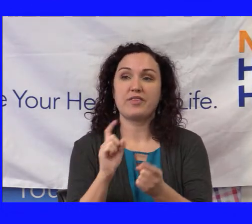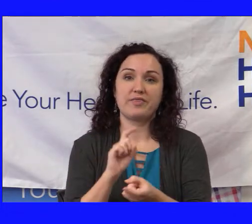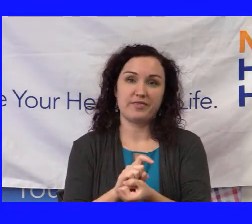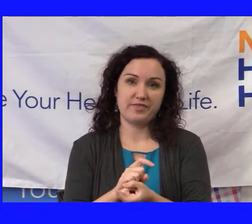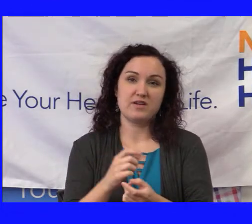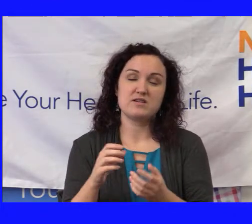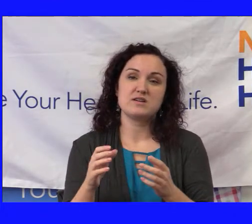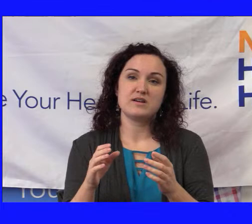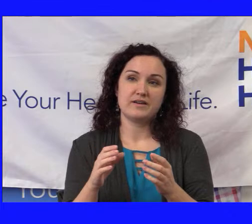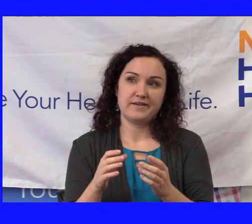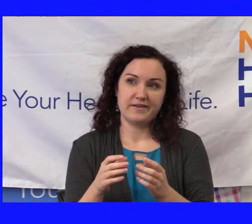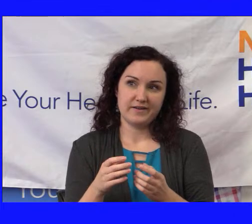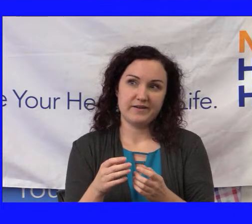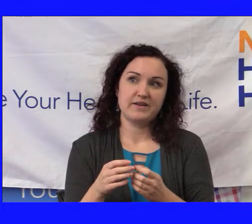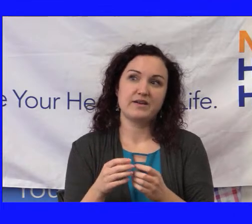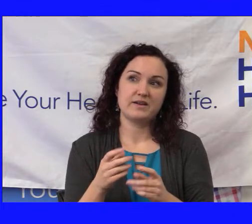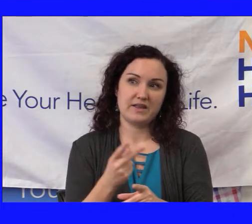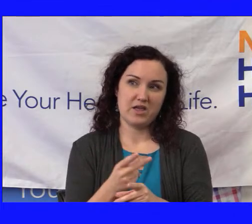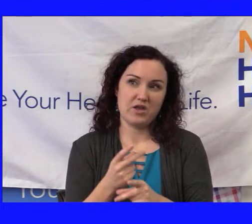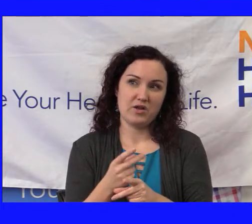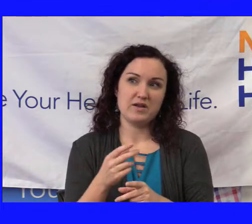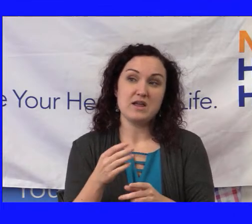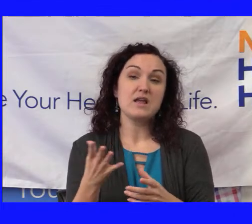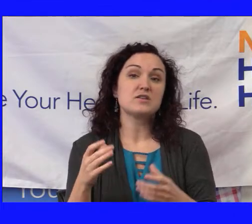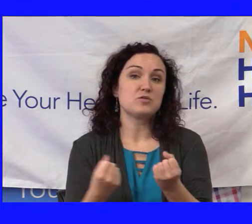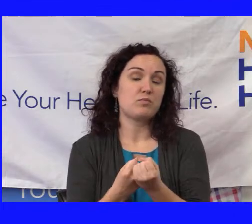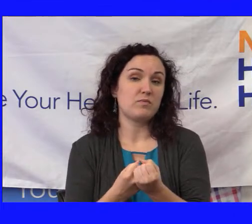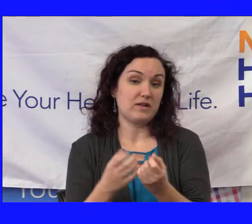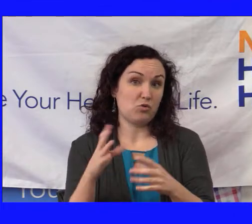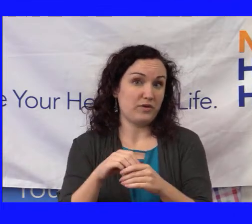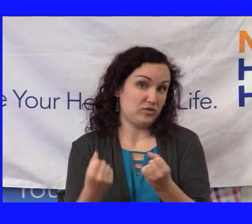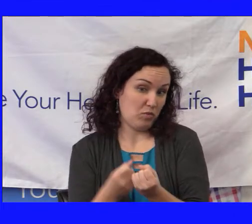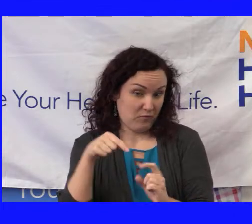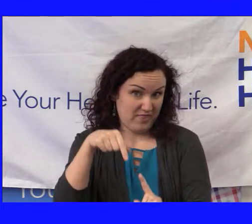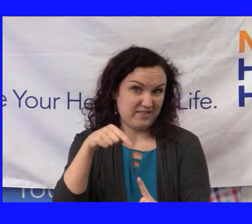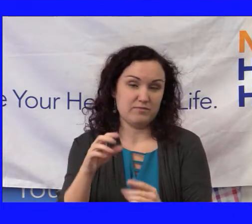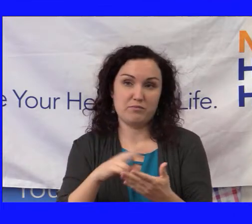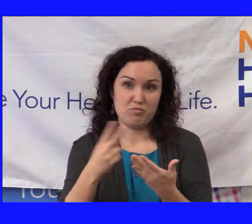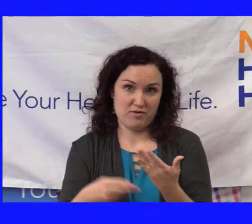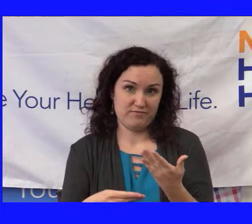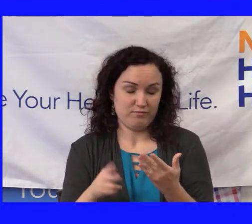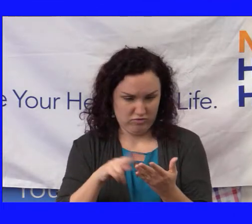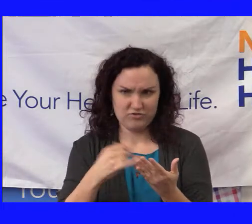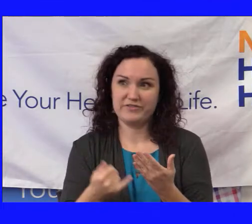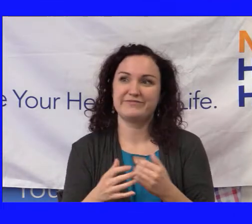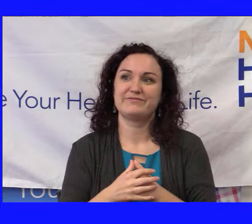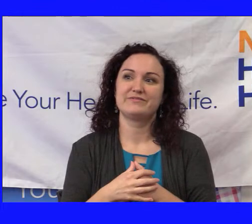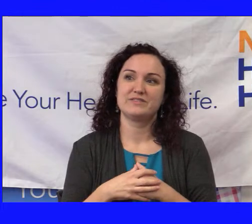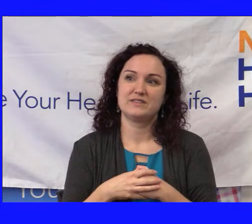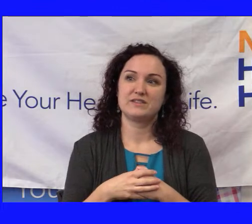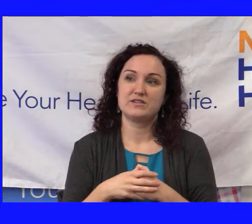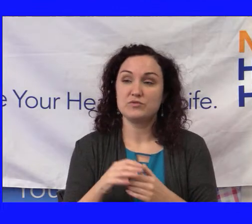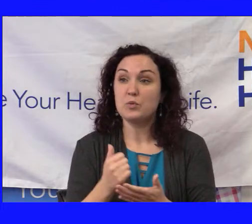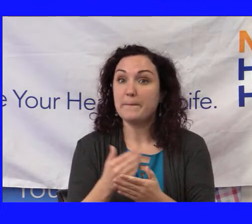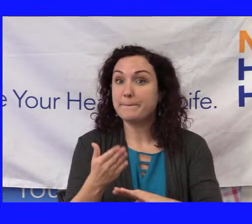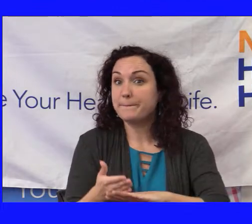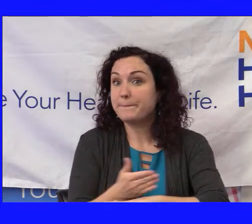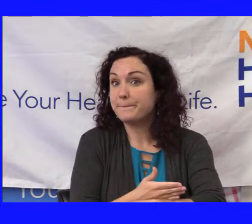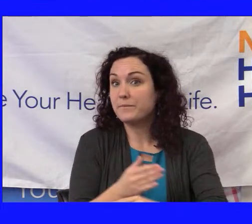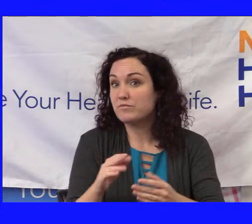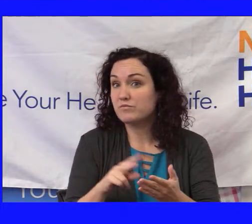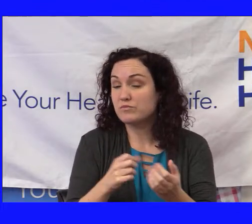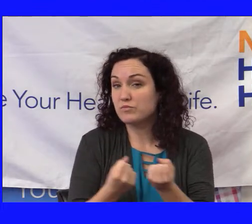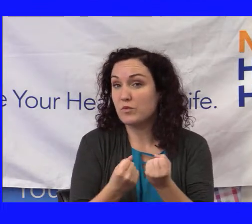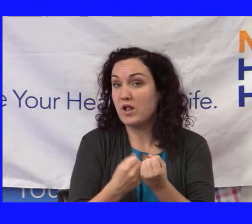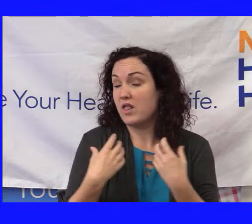dedicated support team for this project. And besides asking Change Healthcare to help improve their support,